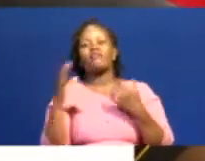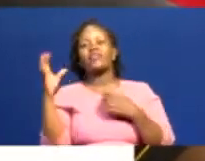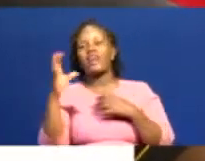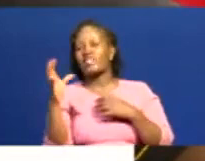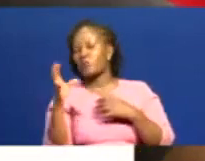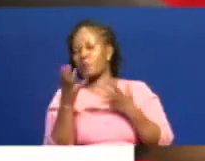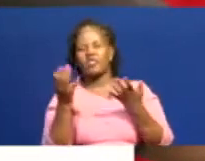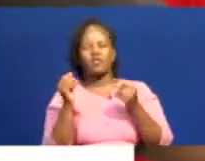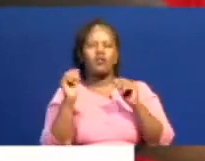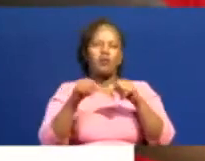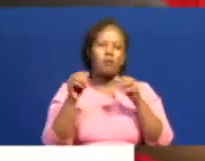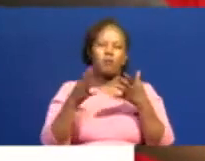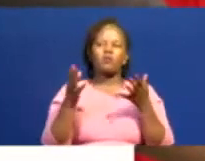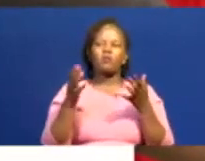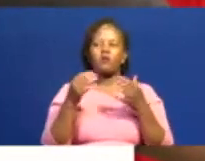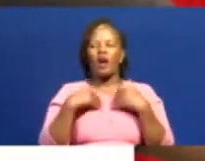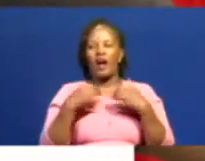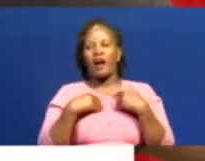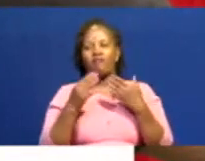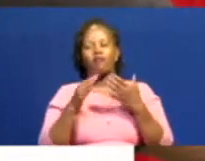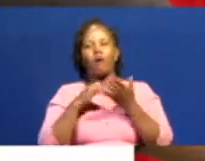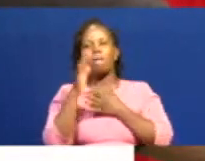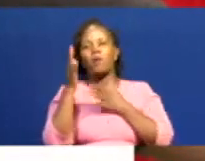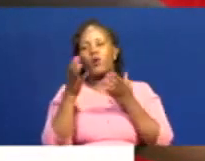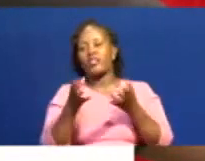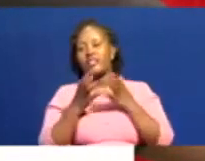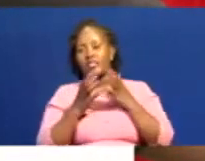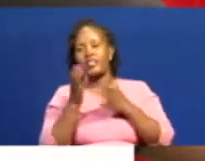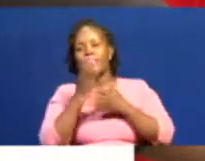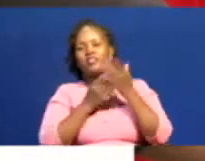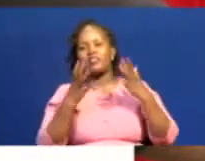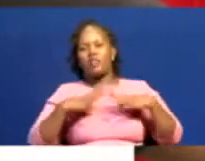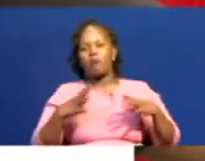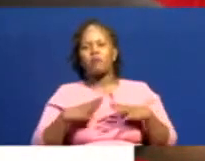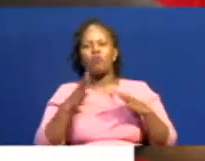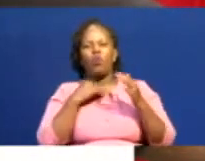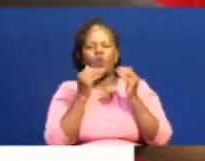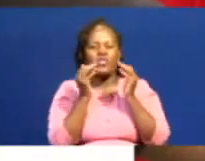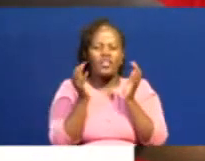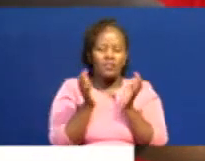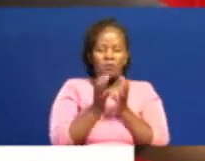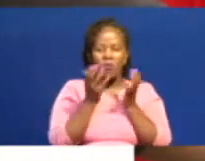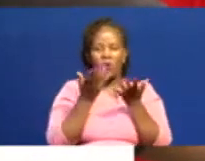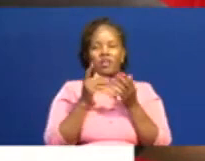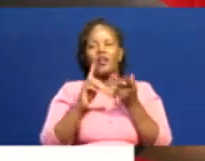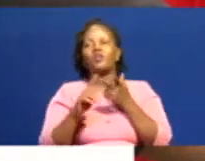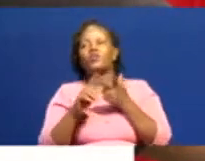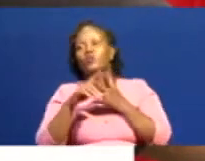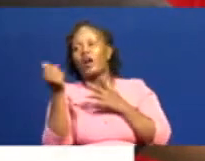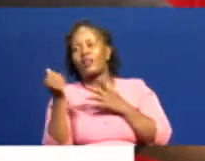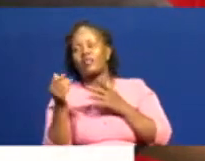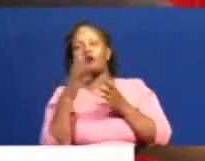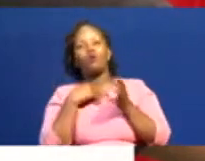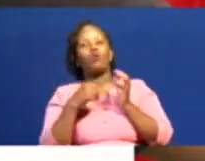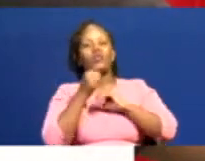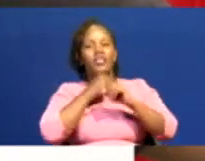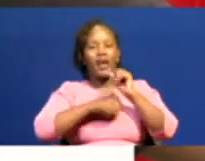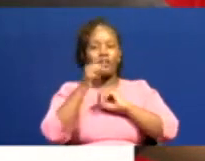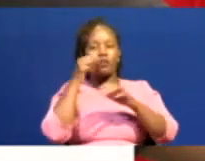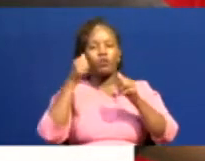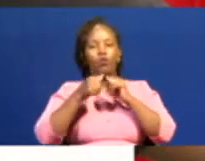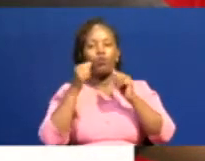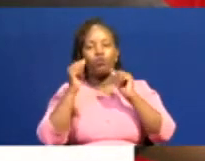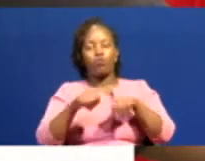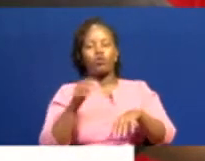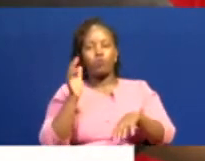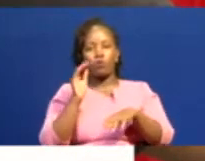model it around their needs. There are clients who want smaller brooders. There are clients who want brooders that can accommodate up to